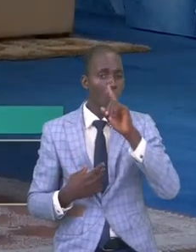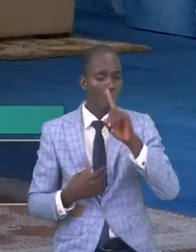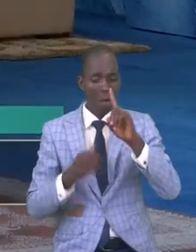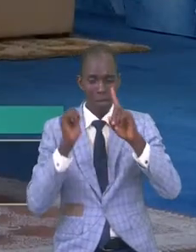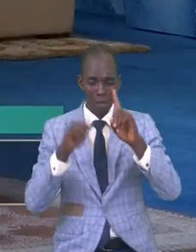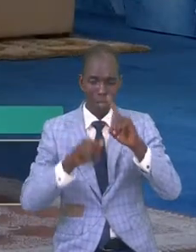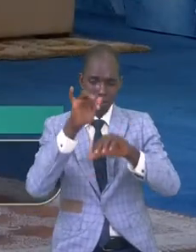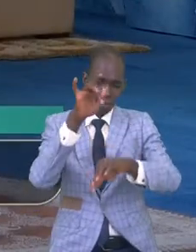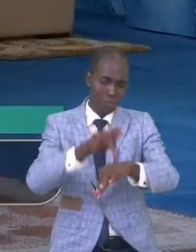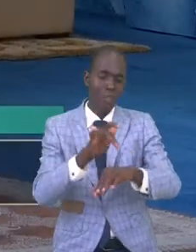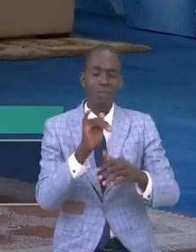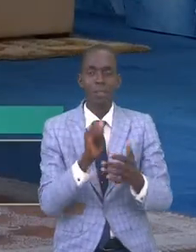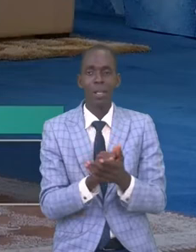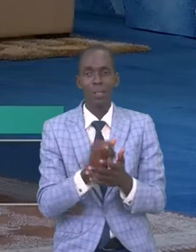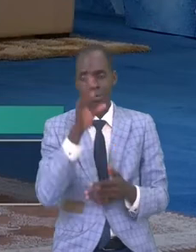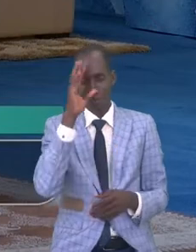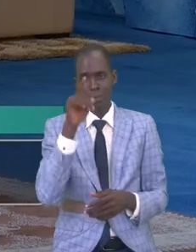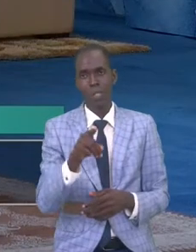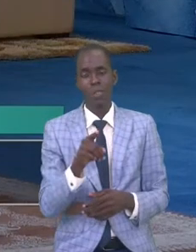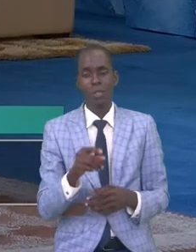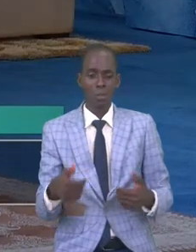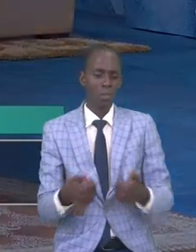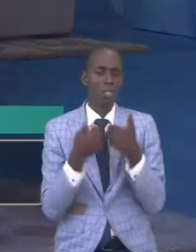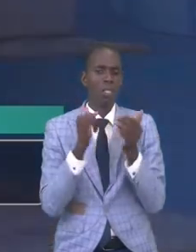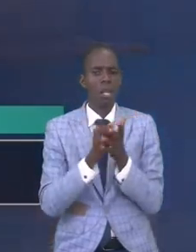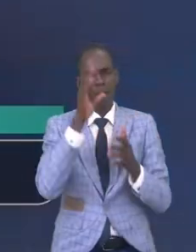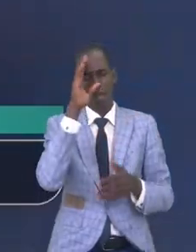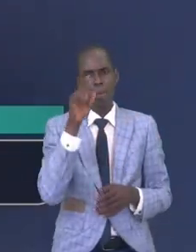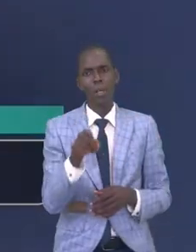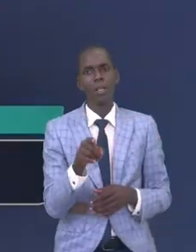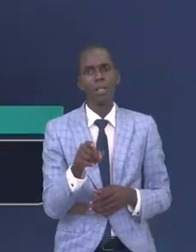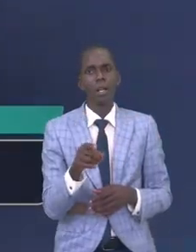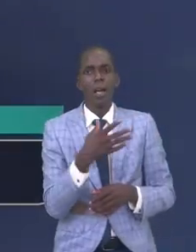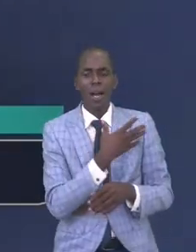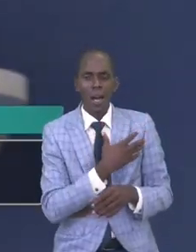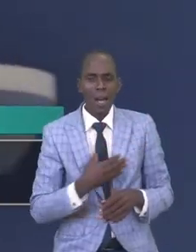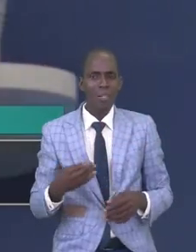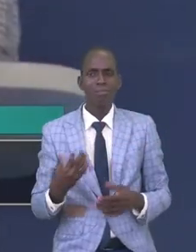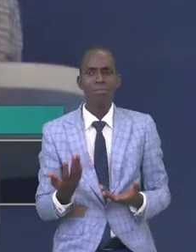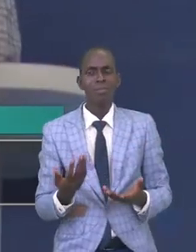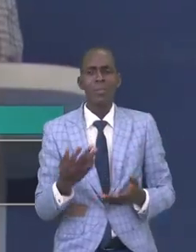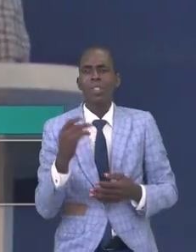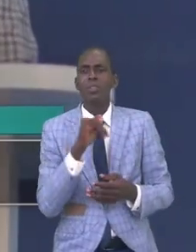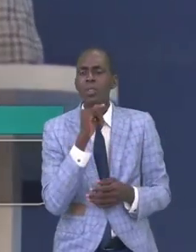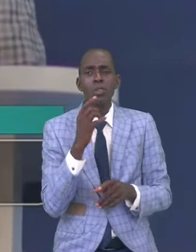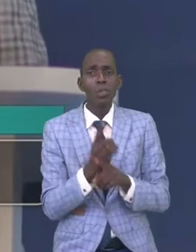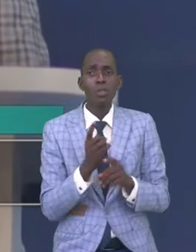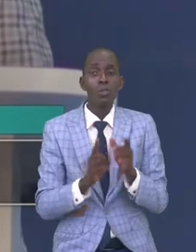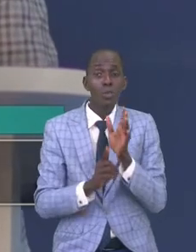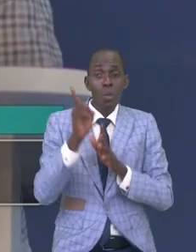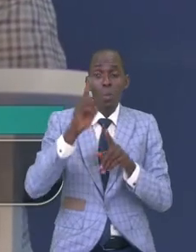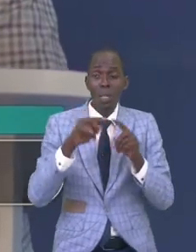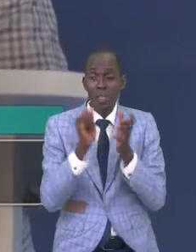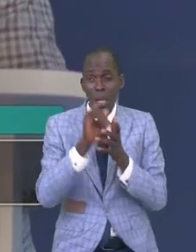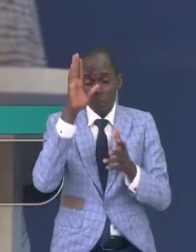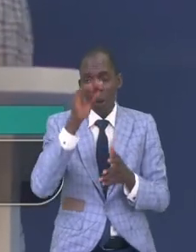him, confront him. And he was not just a problem to Saul, it was a problem to